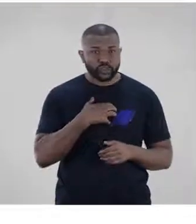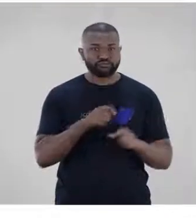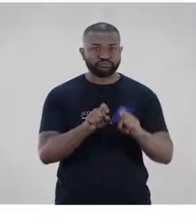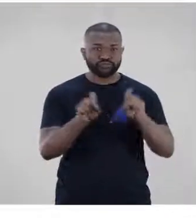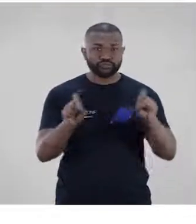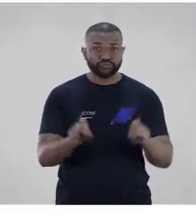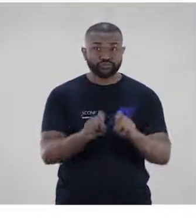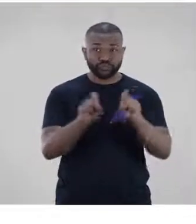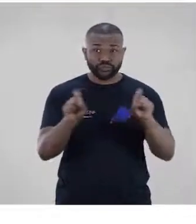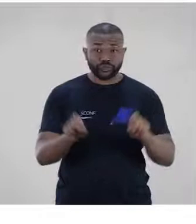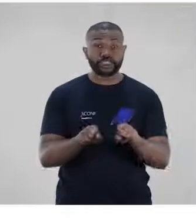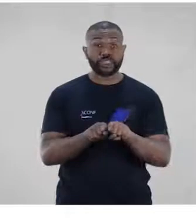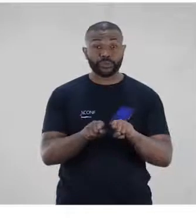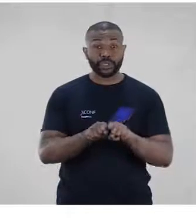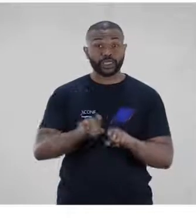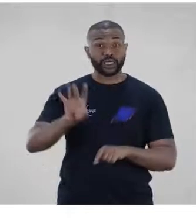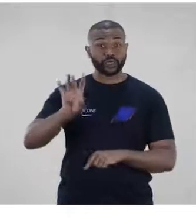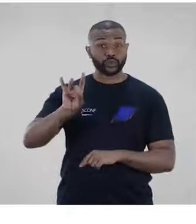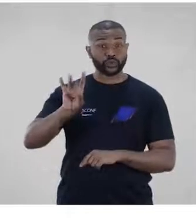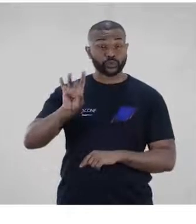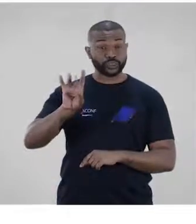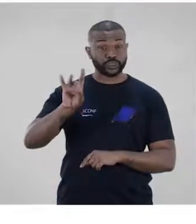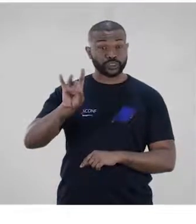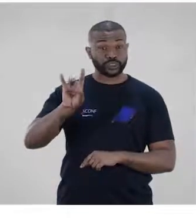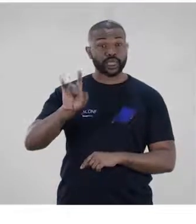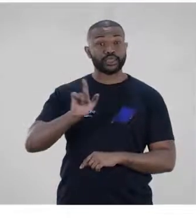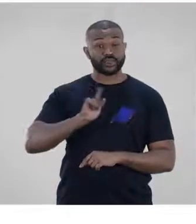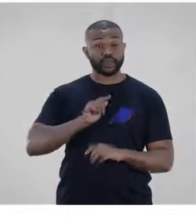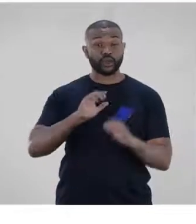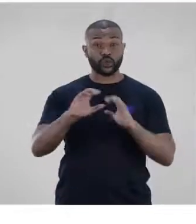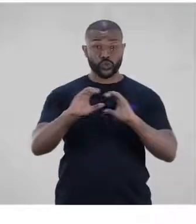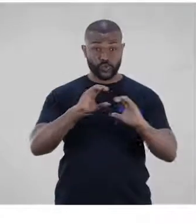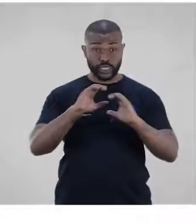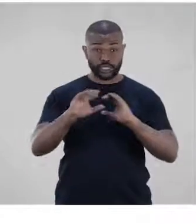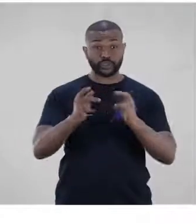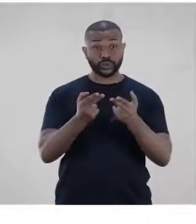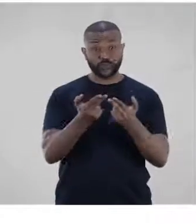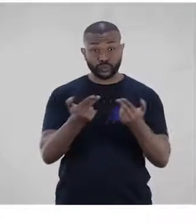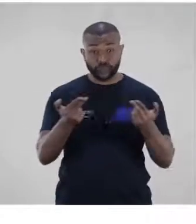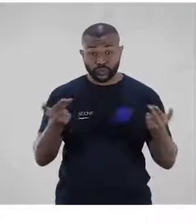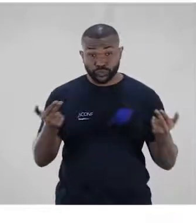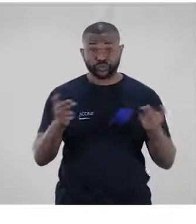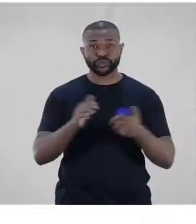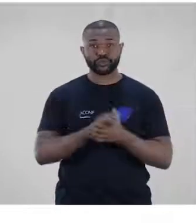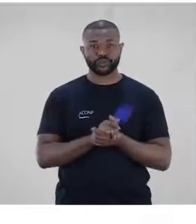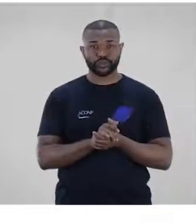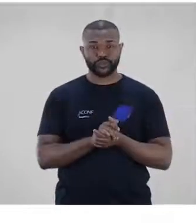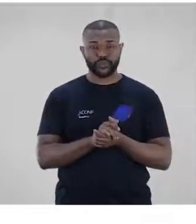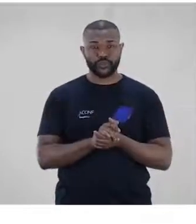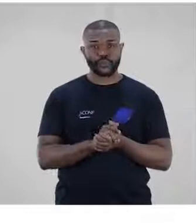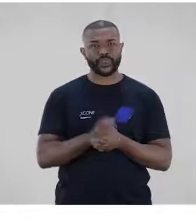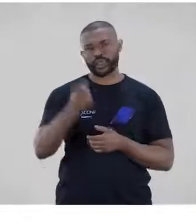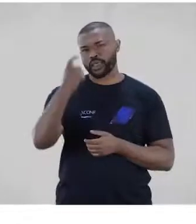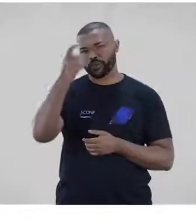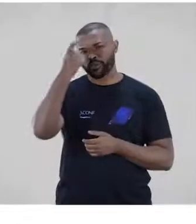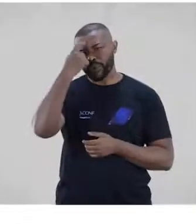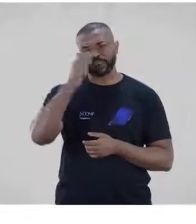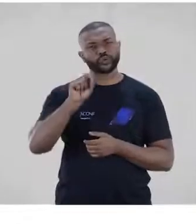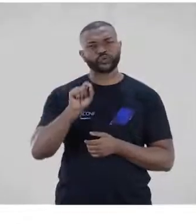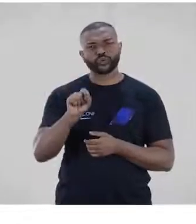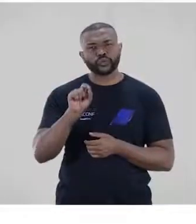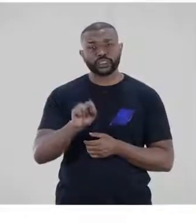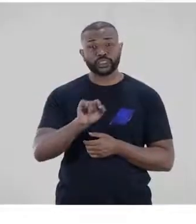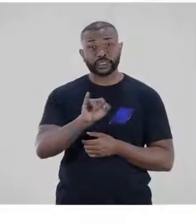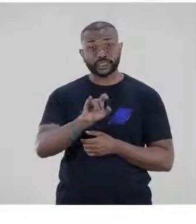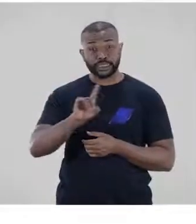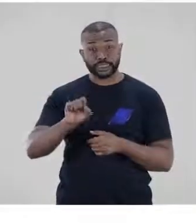data product can now talk to the other ones, right? You can think about IDs, the standardization of the IDs of entities that